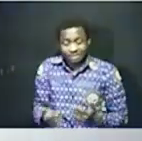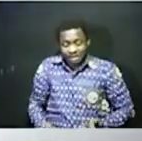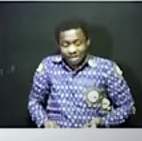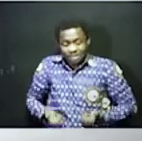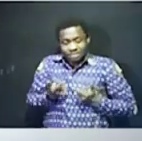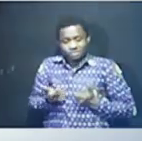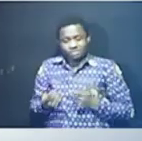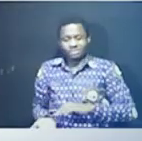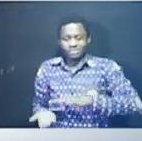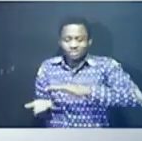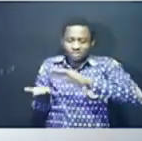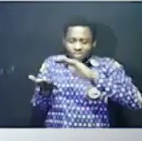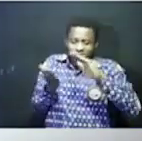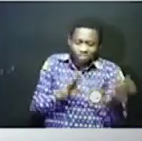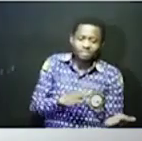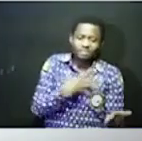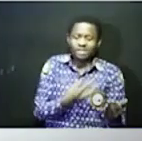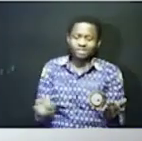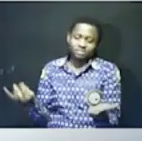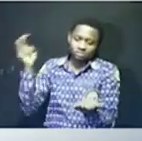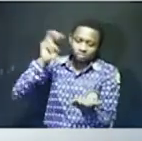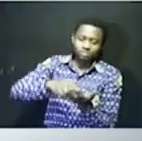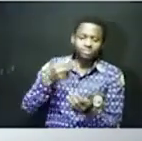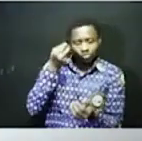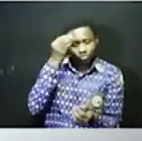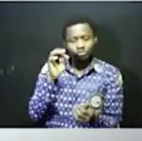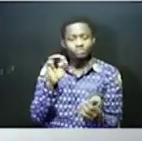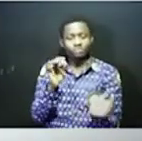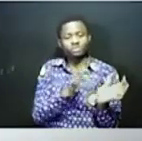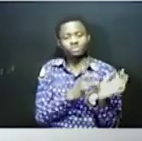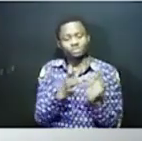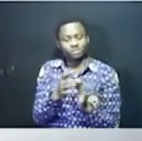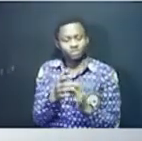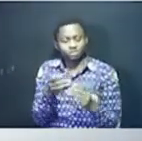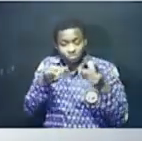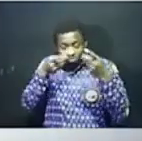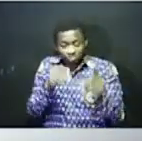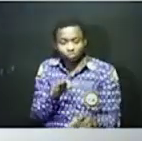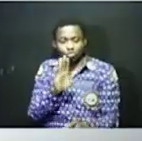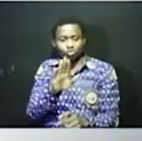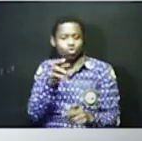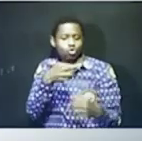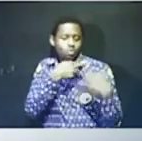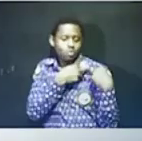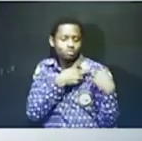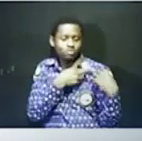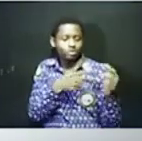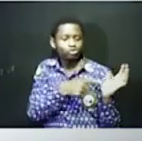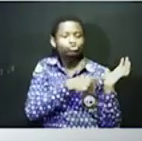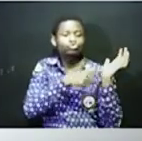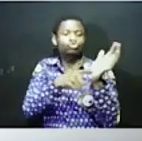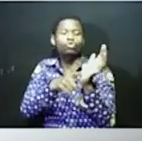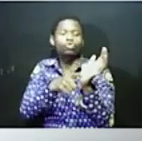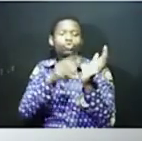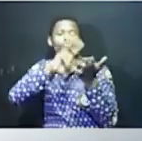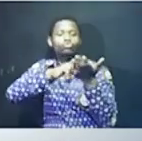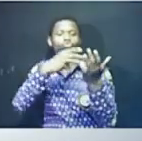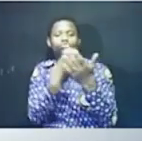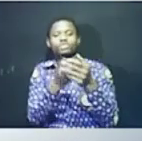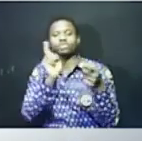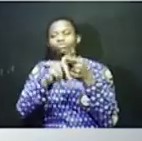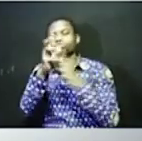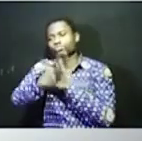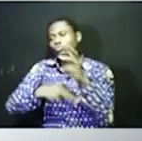asset, swan for the kind of not one but I a pan is a wobeye a dancia etiase at Yama Christo, new